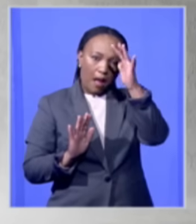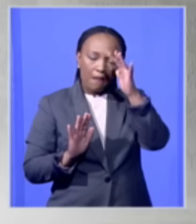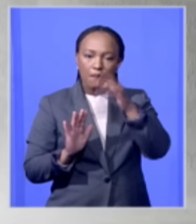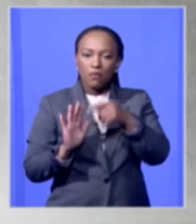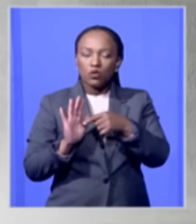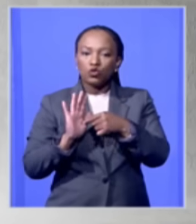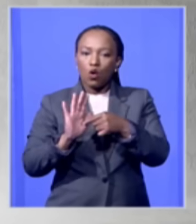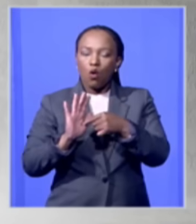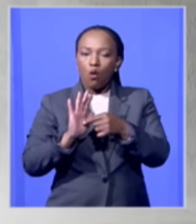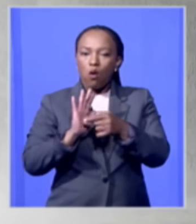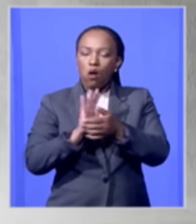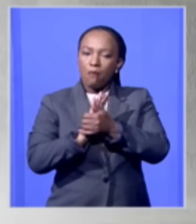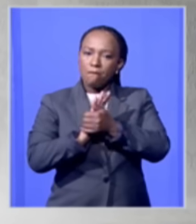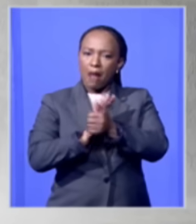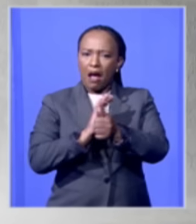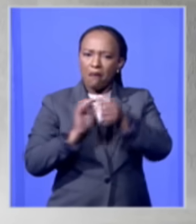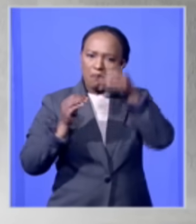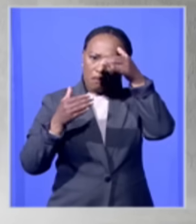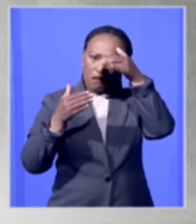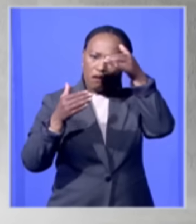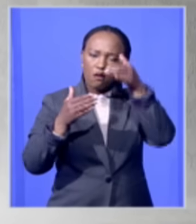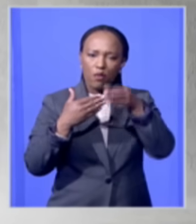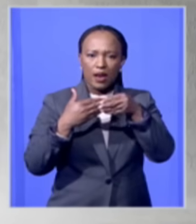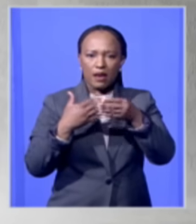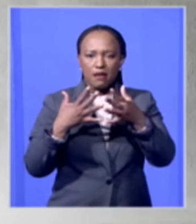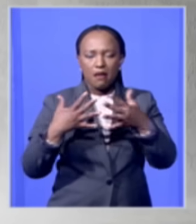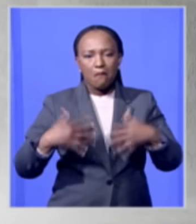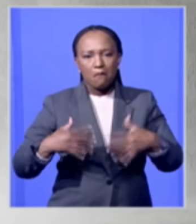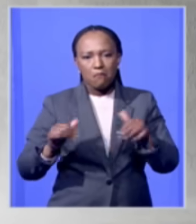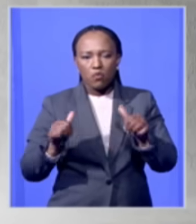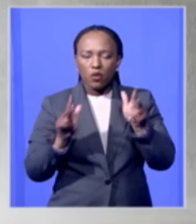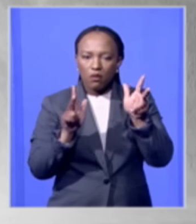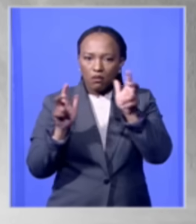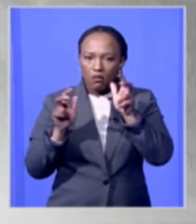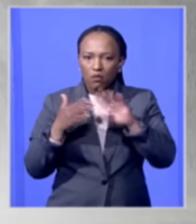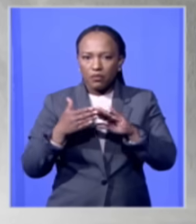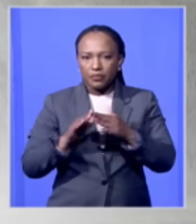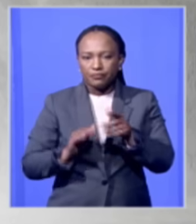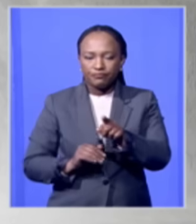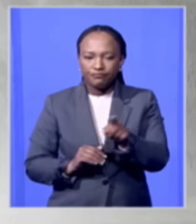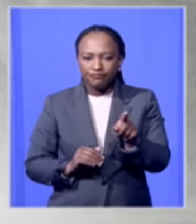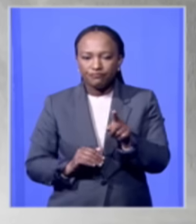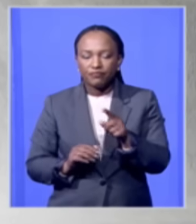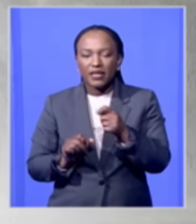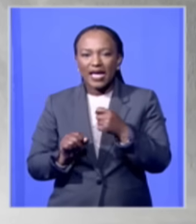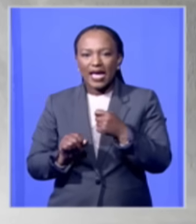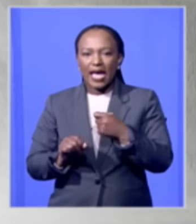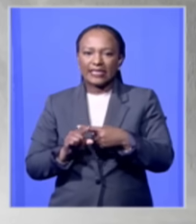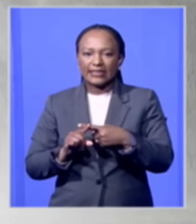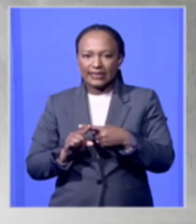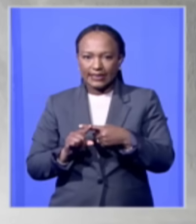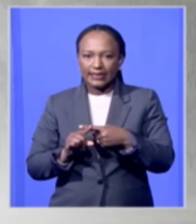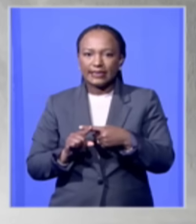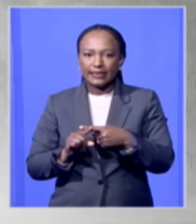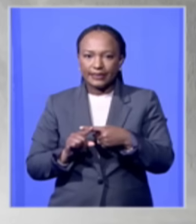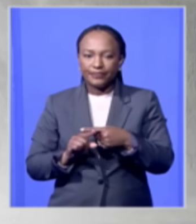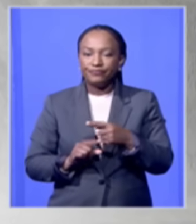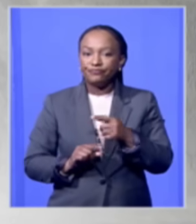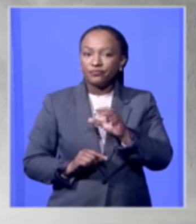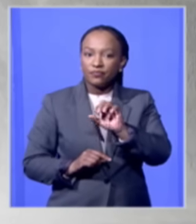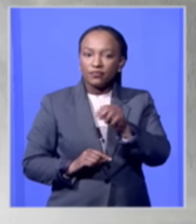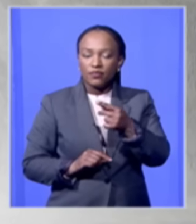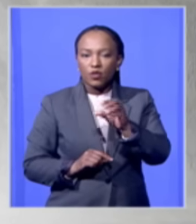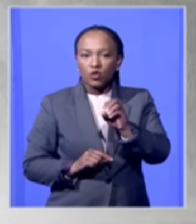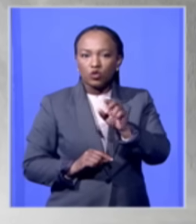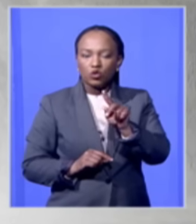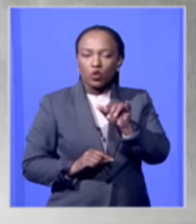badile ebile e ka ba moetapele wa mmakgonthe wa go theeletša setšhaba. Ge le letlakaleng la X Shoki Magapa o re